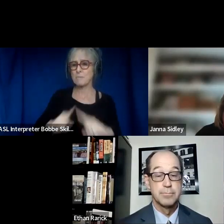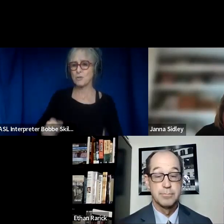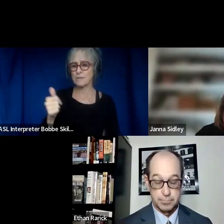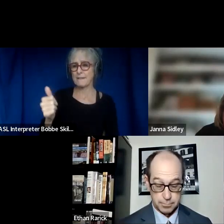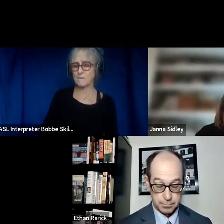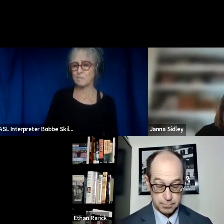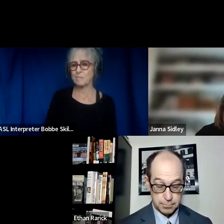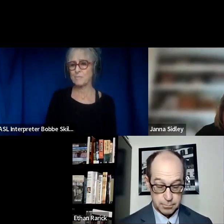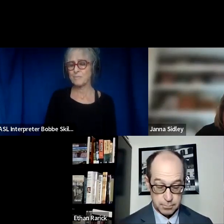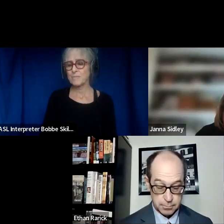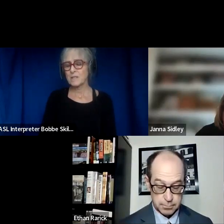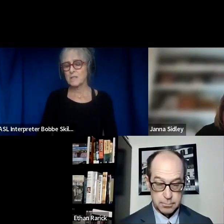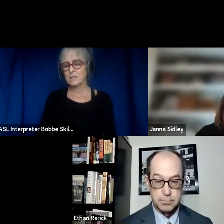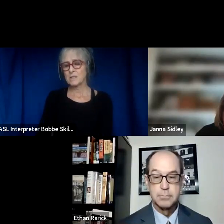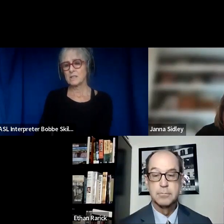yourself.